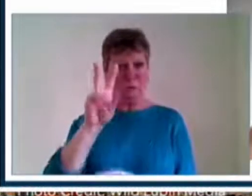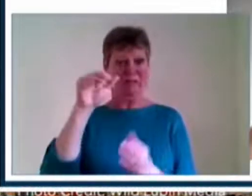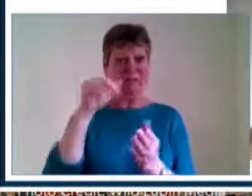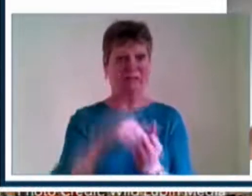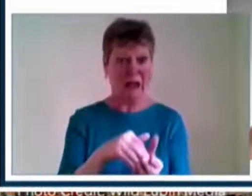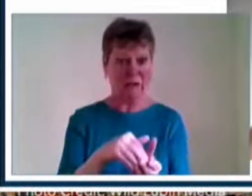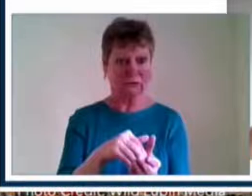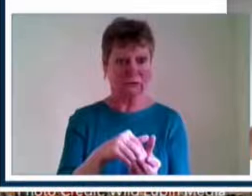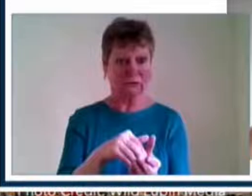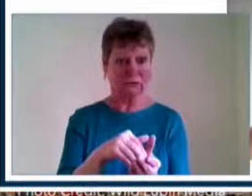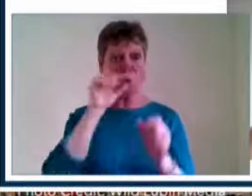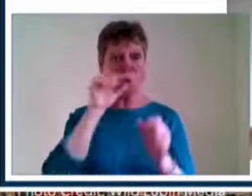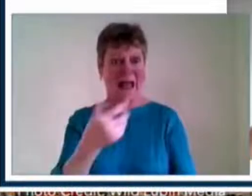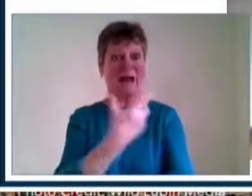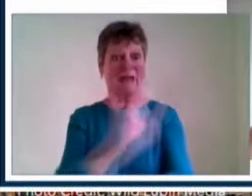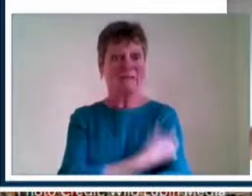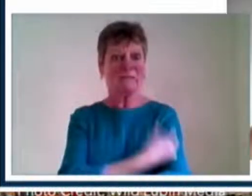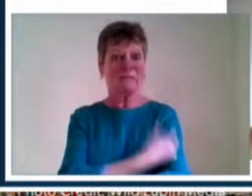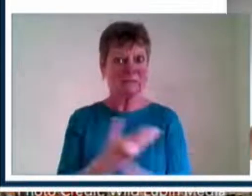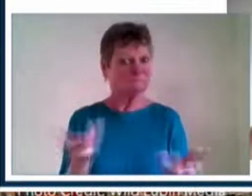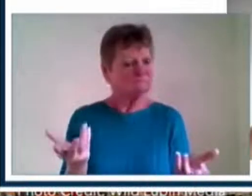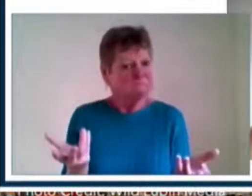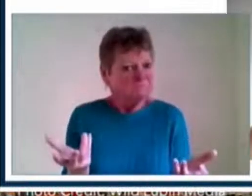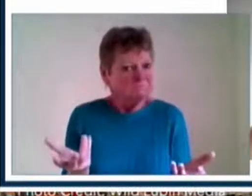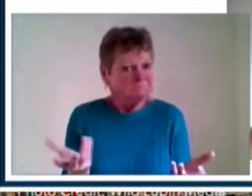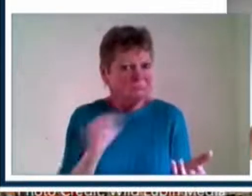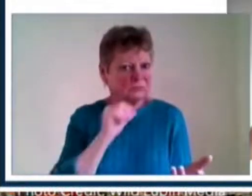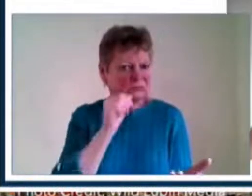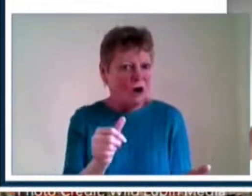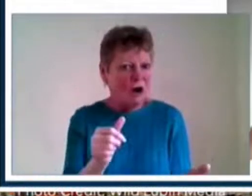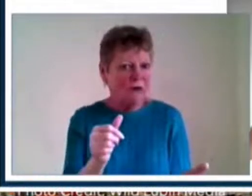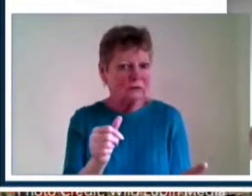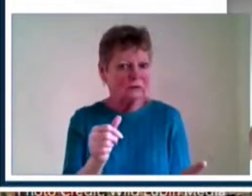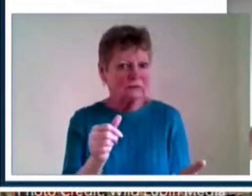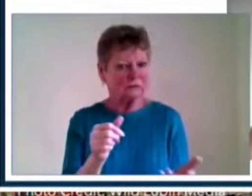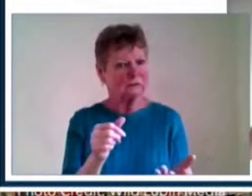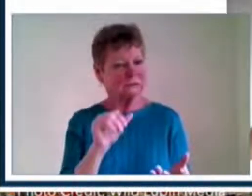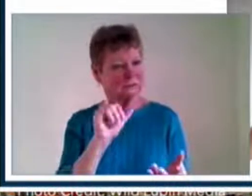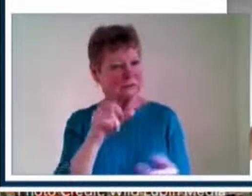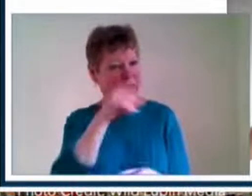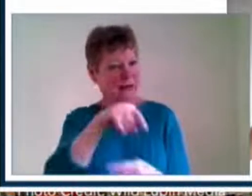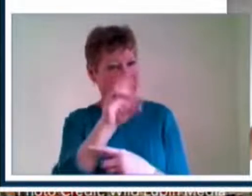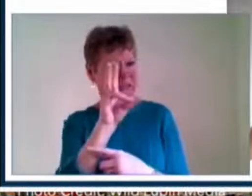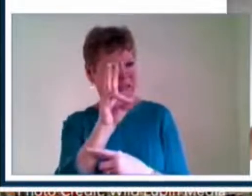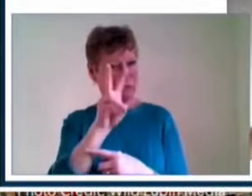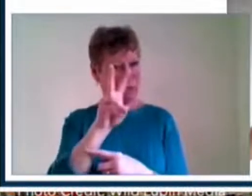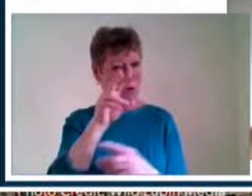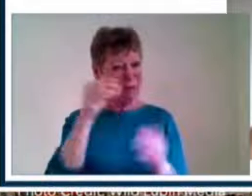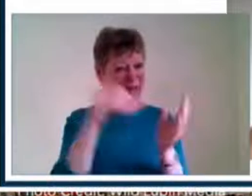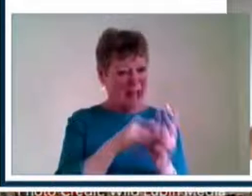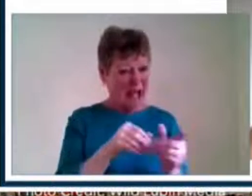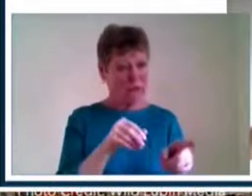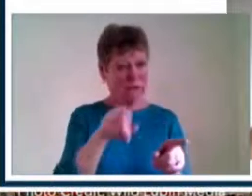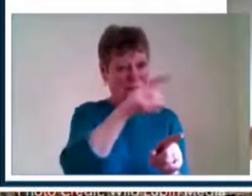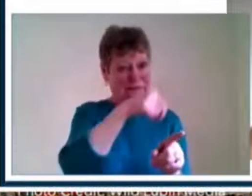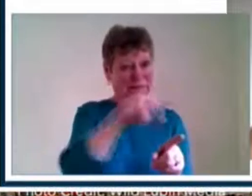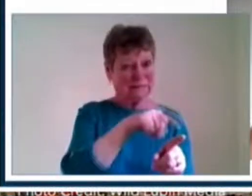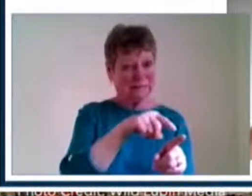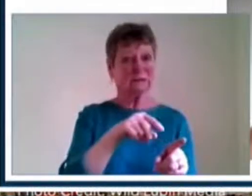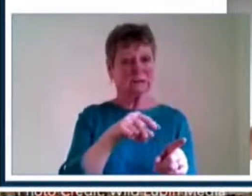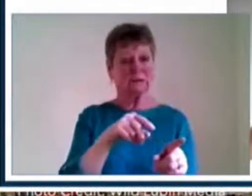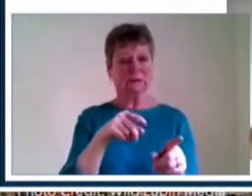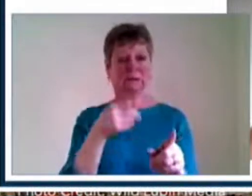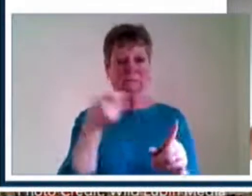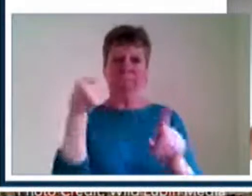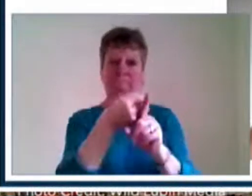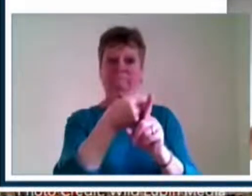for a vaccine are not vaccinated in our province. This small group is being disproportionately impacted by Omicron, and